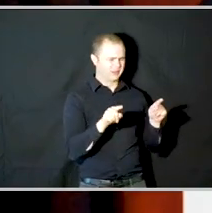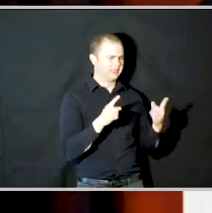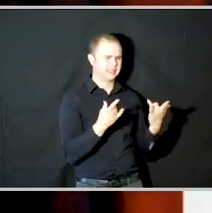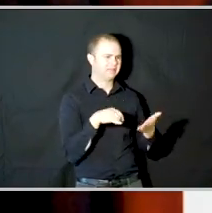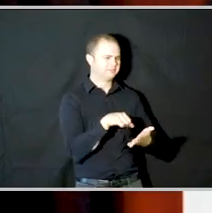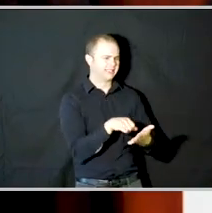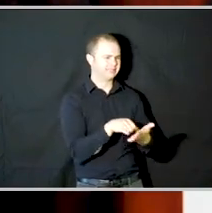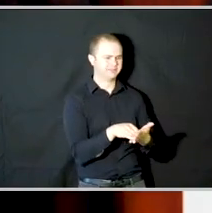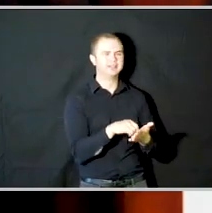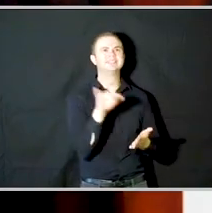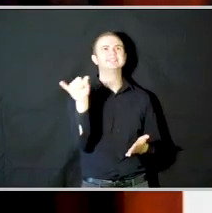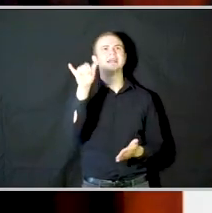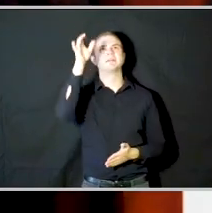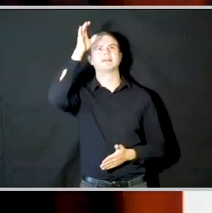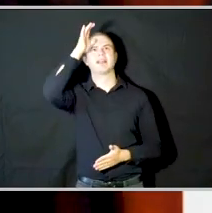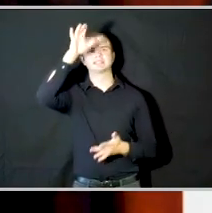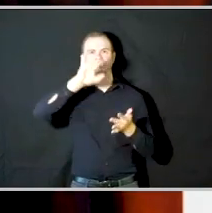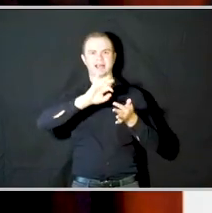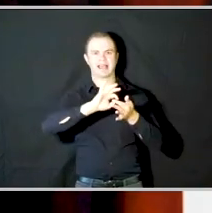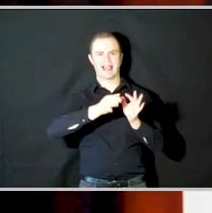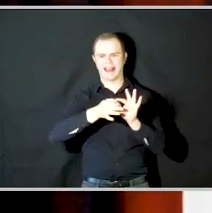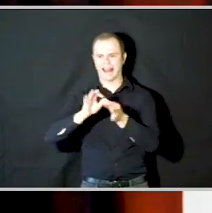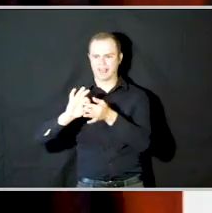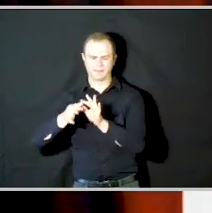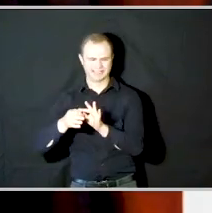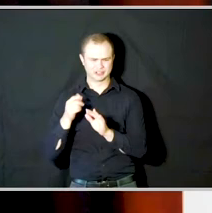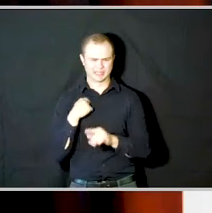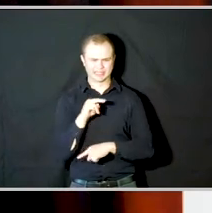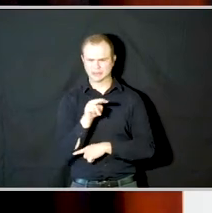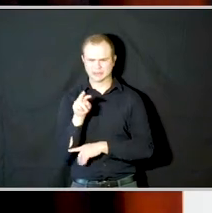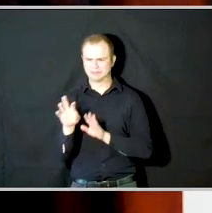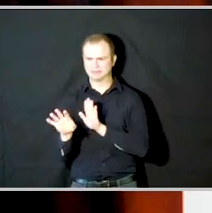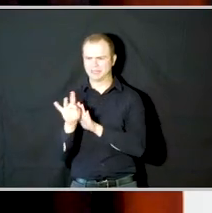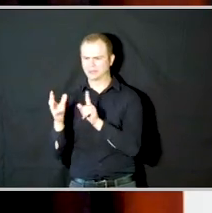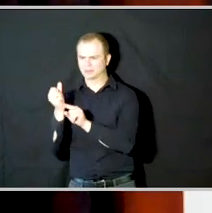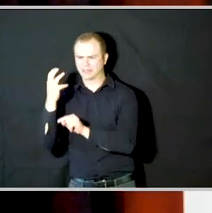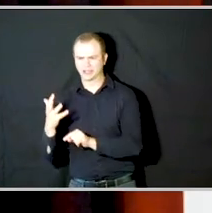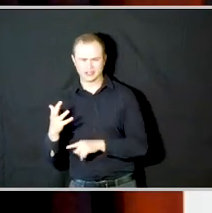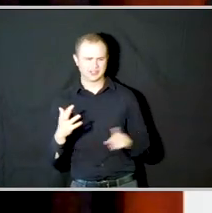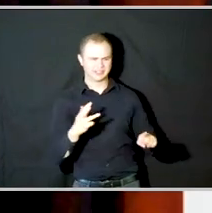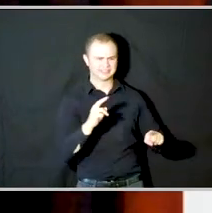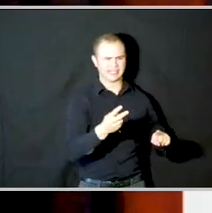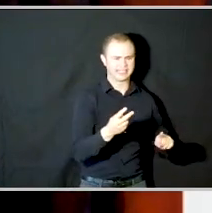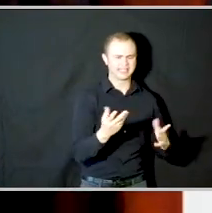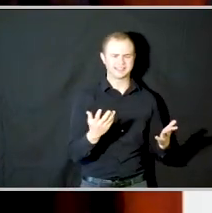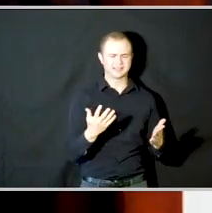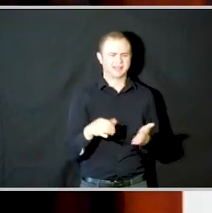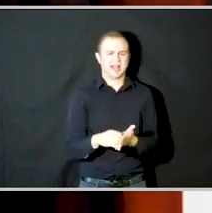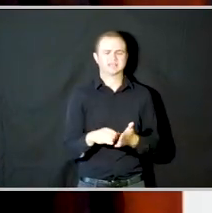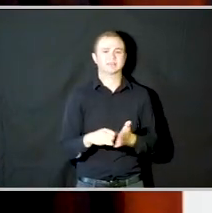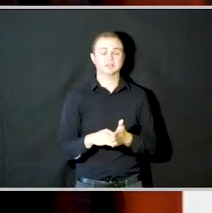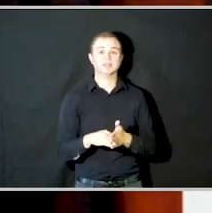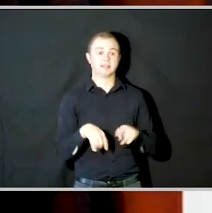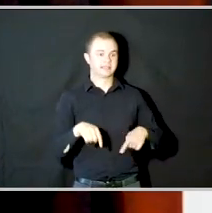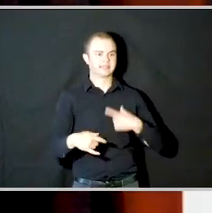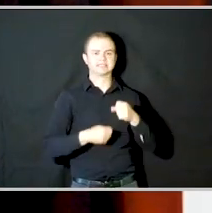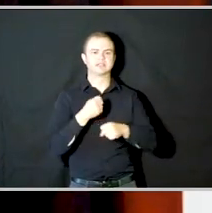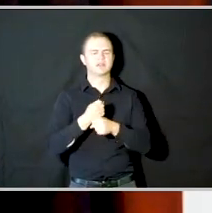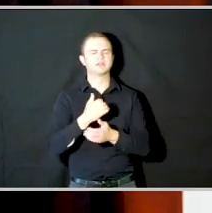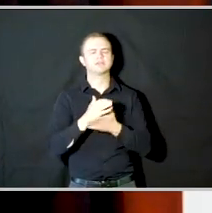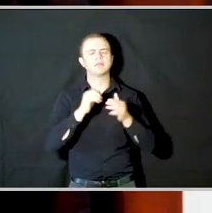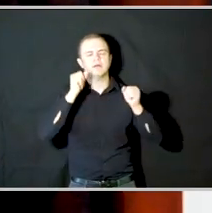the Olympics where there's a tenth of a second between each one of them. But they have been some phenomenal writers this year, and I want